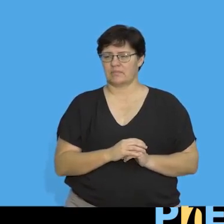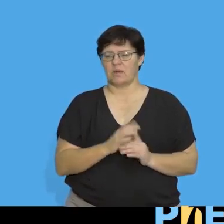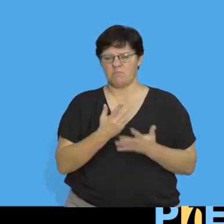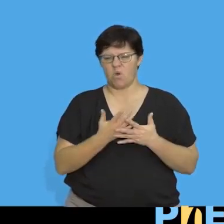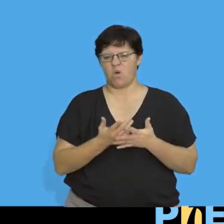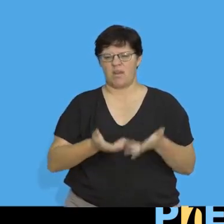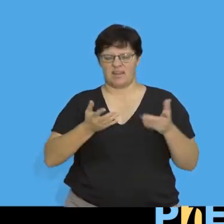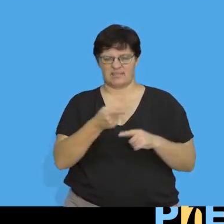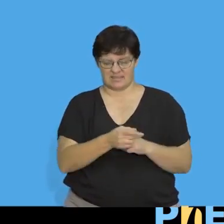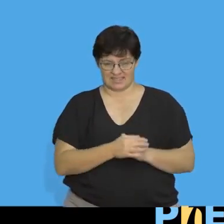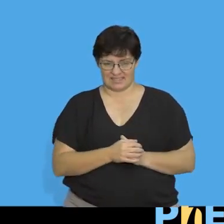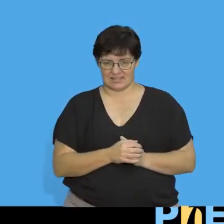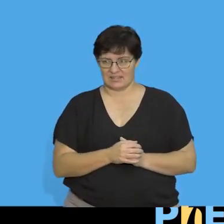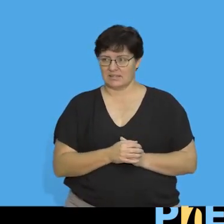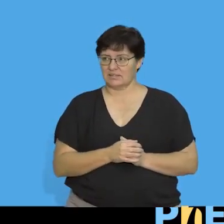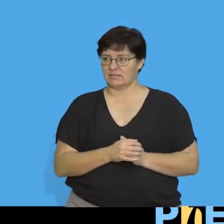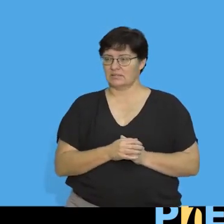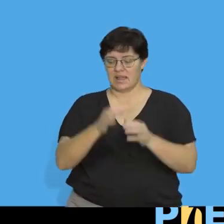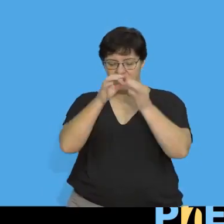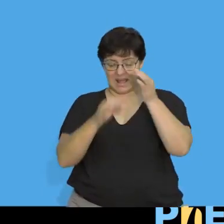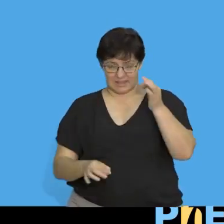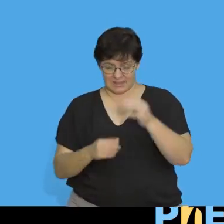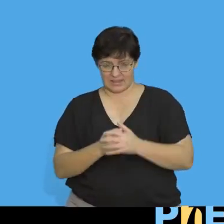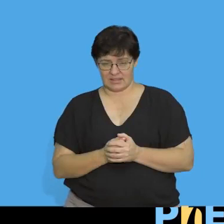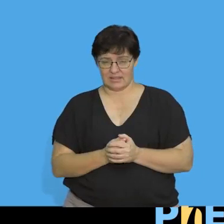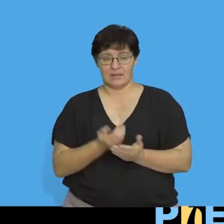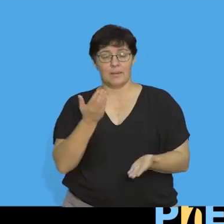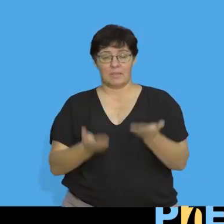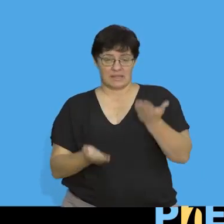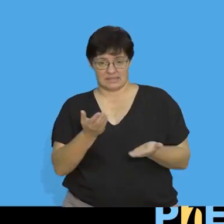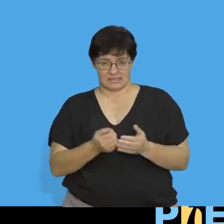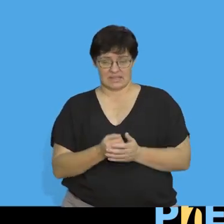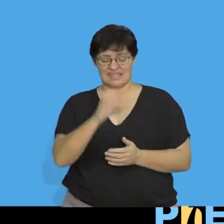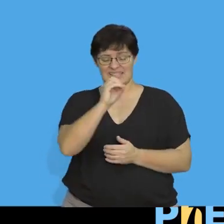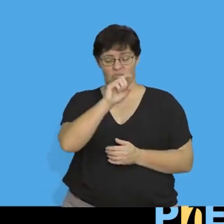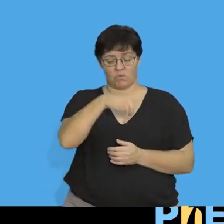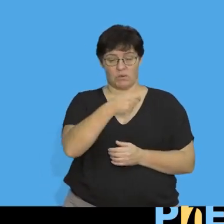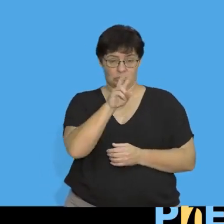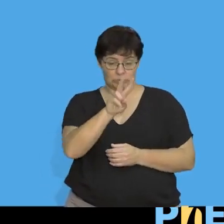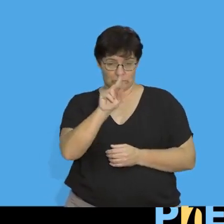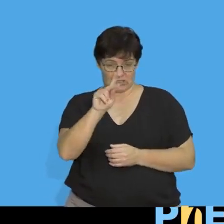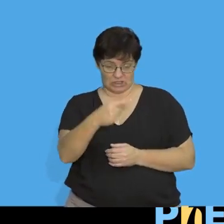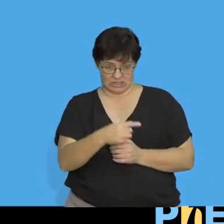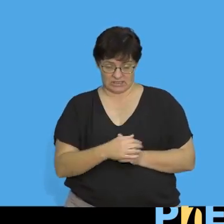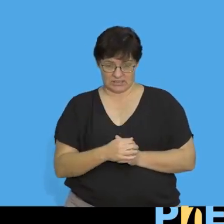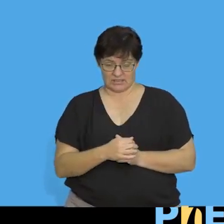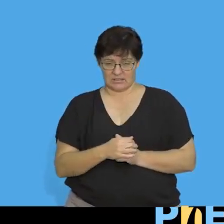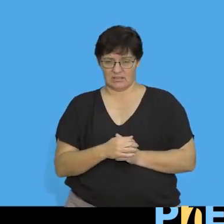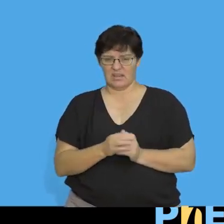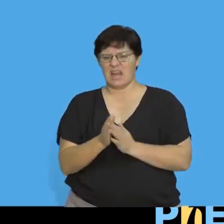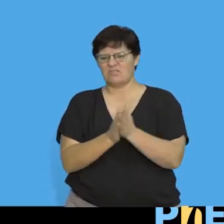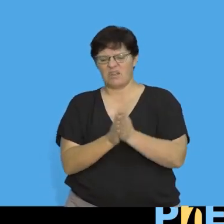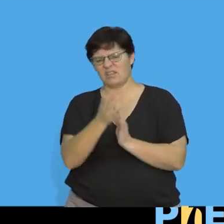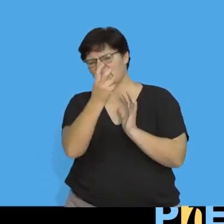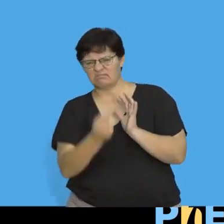So the length we're going to keep the same. The mass is 0.2 kilograms. Gravity and friction we're not going